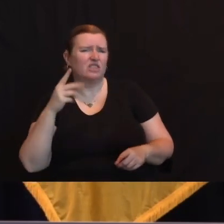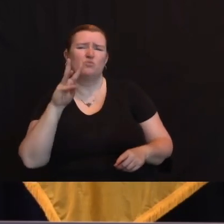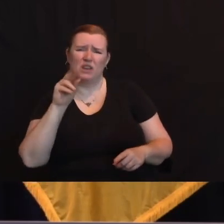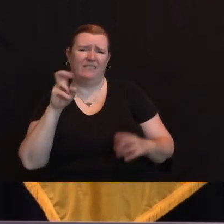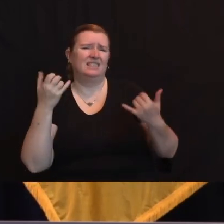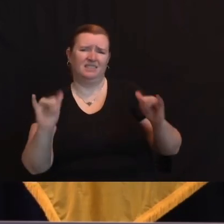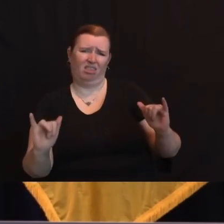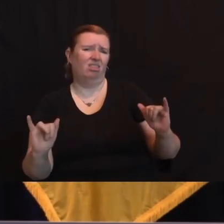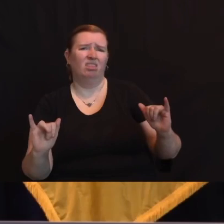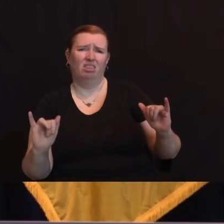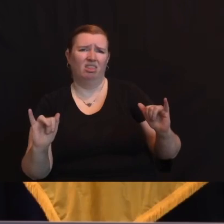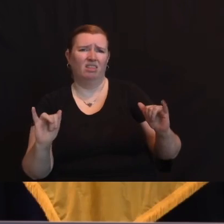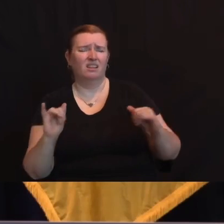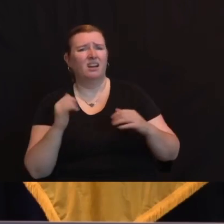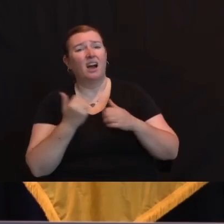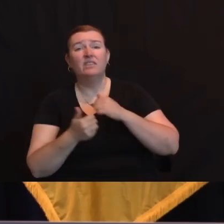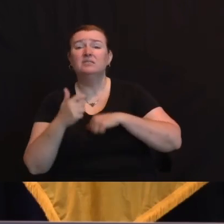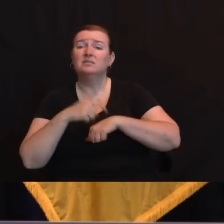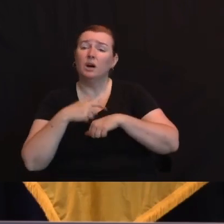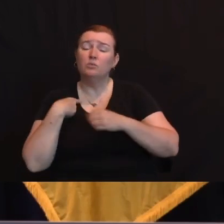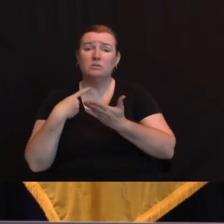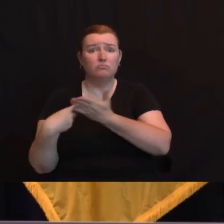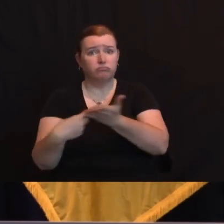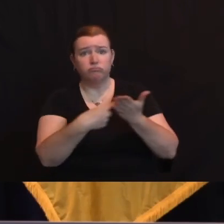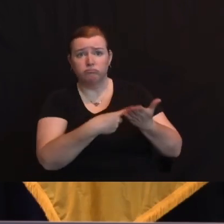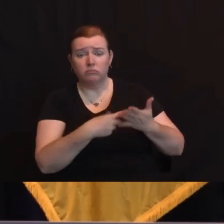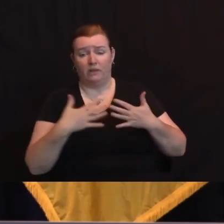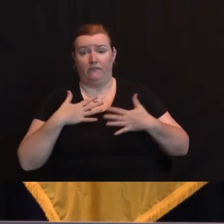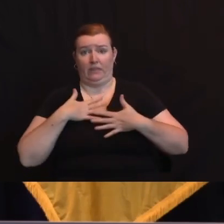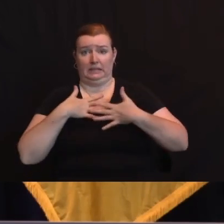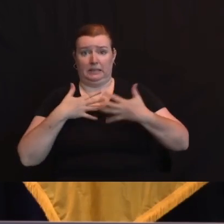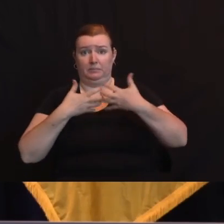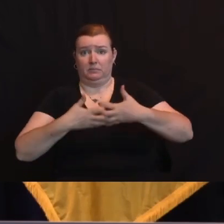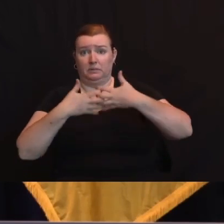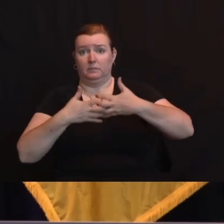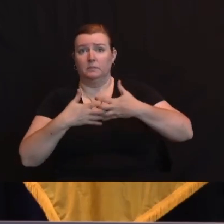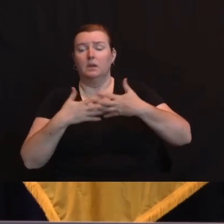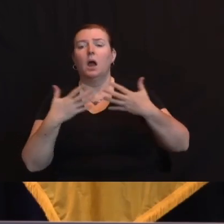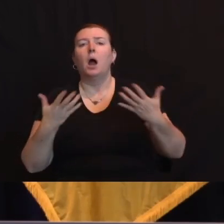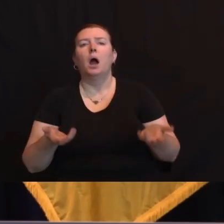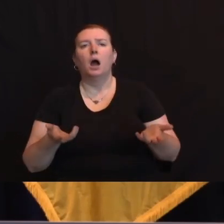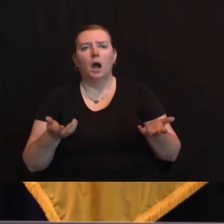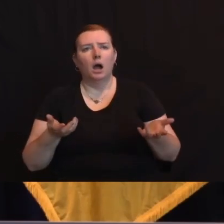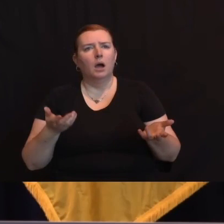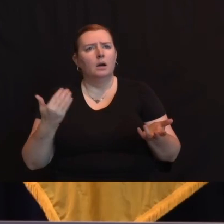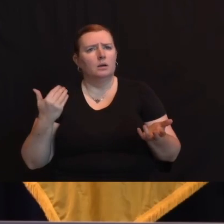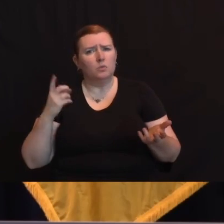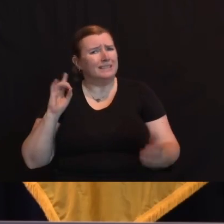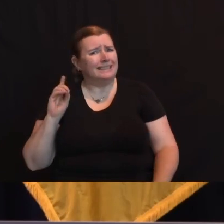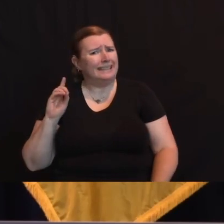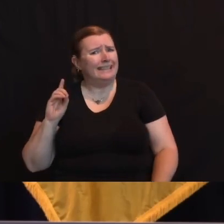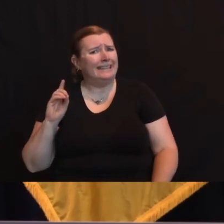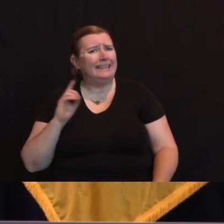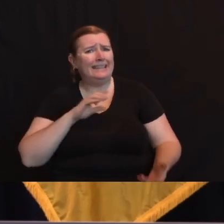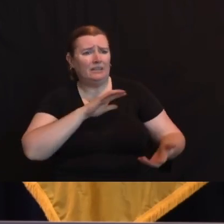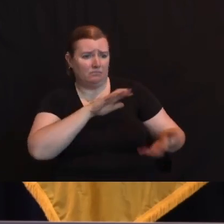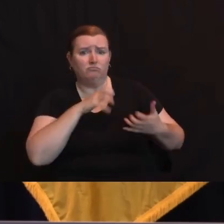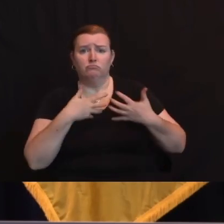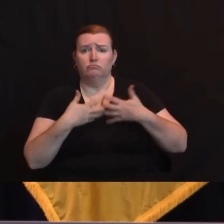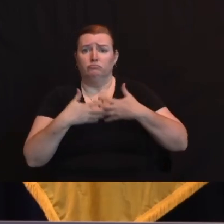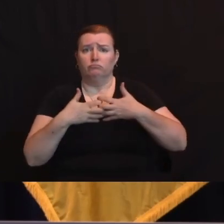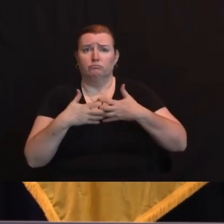can't remember when we spoke about ventilators. I know we have bulked up our capacity. We can give you a number. I don't